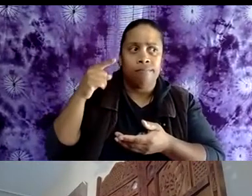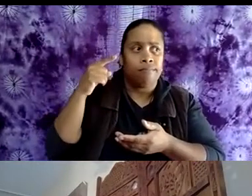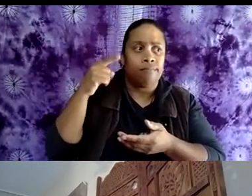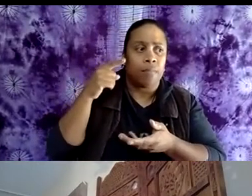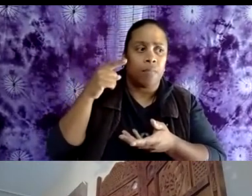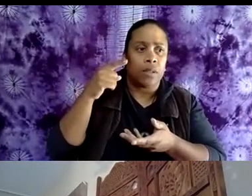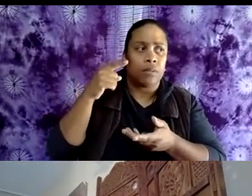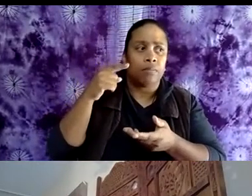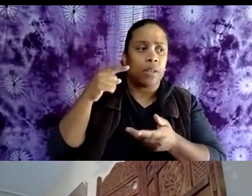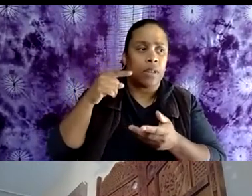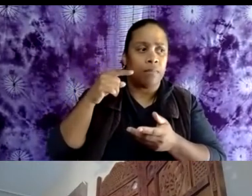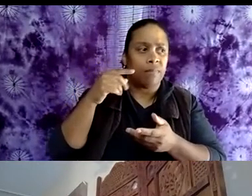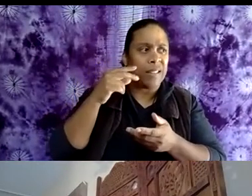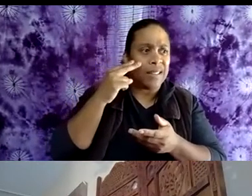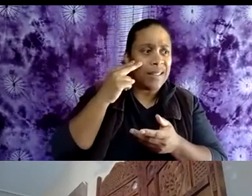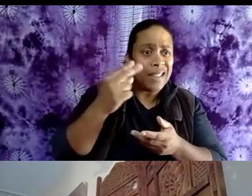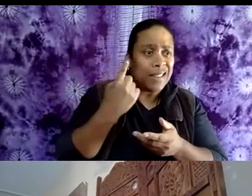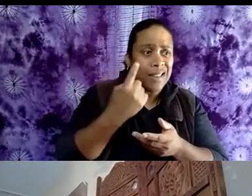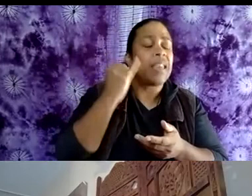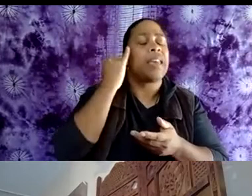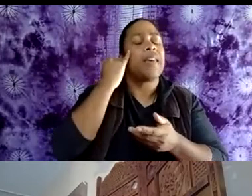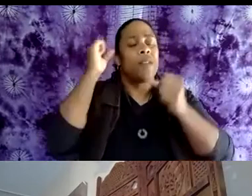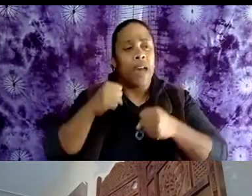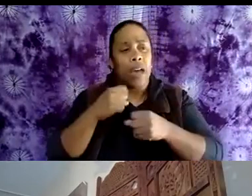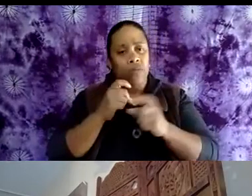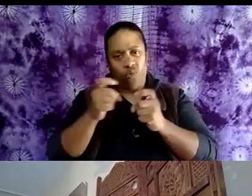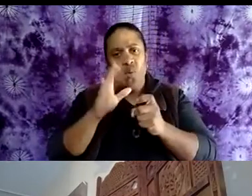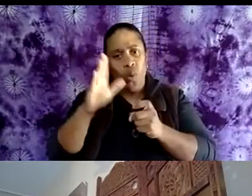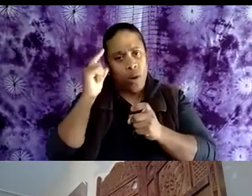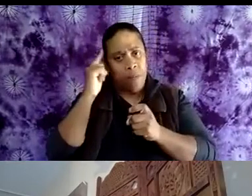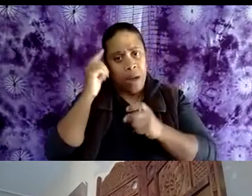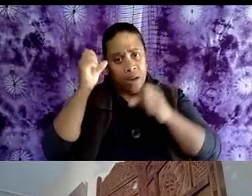manifested yet, you're well on your way to making it happen.